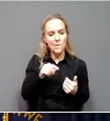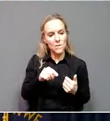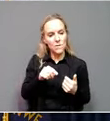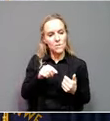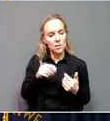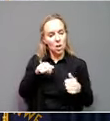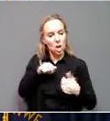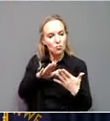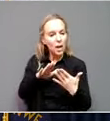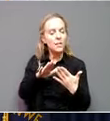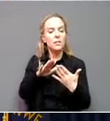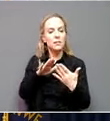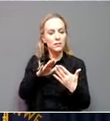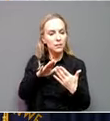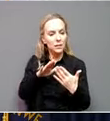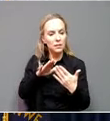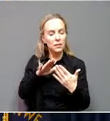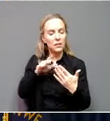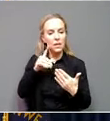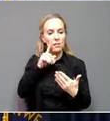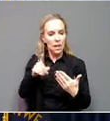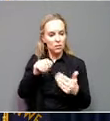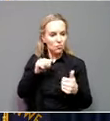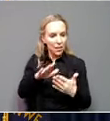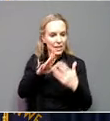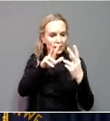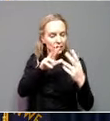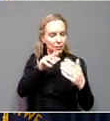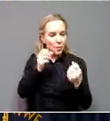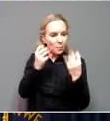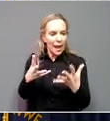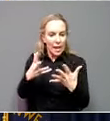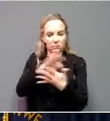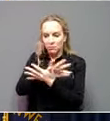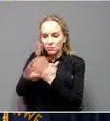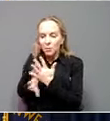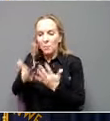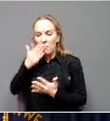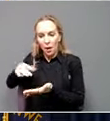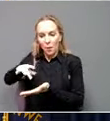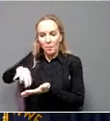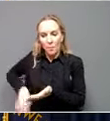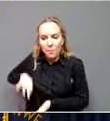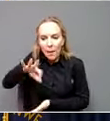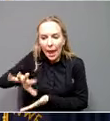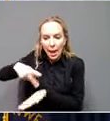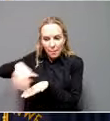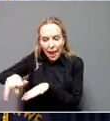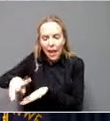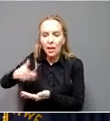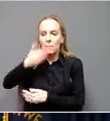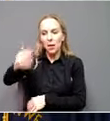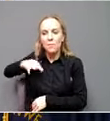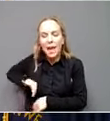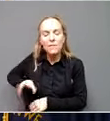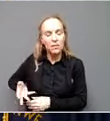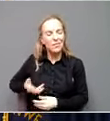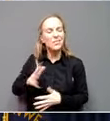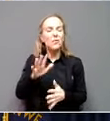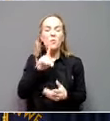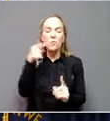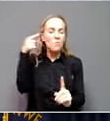openings in our workforce at a time where there are better pay and better benefits than ever before. In other words, just make sure every one of these